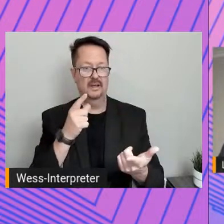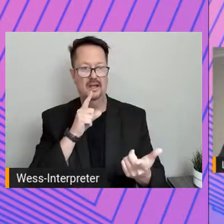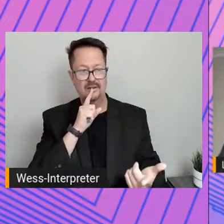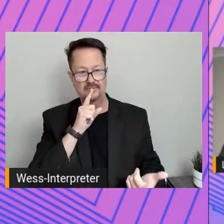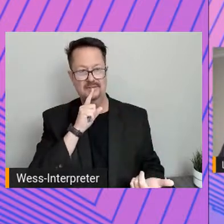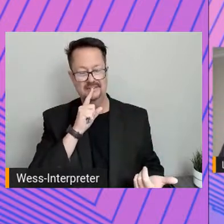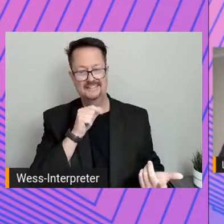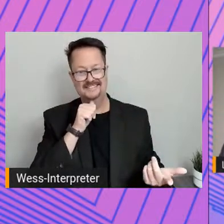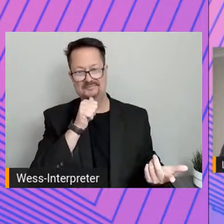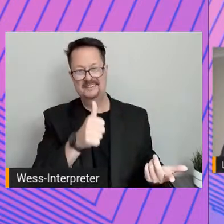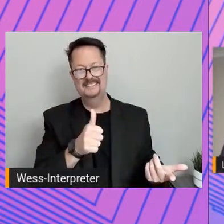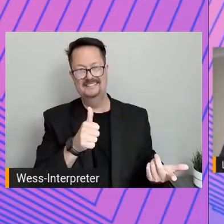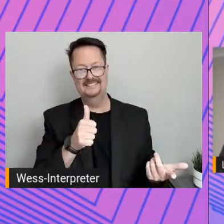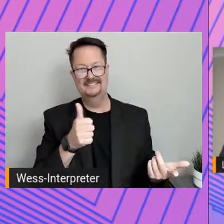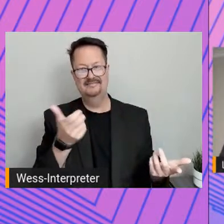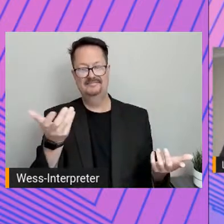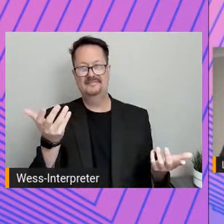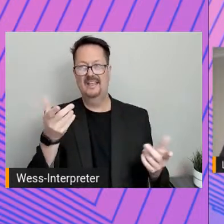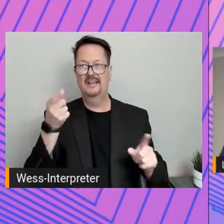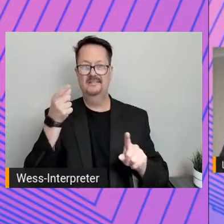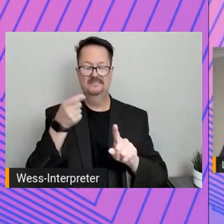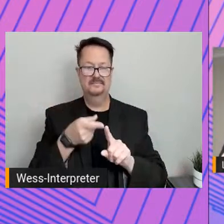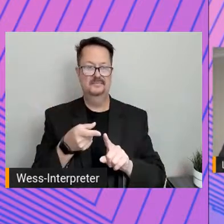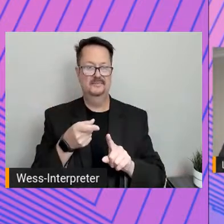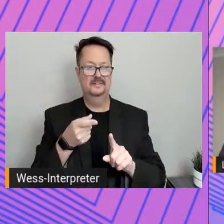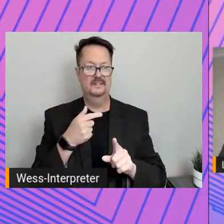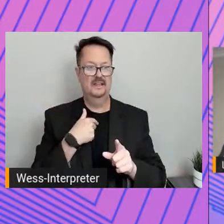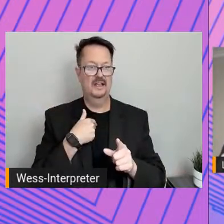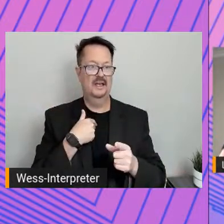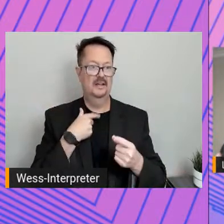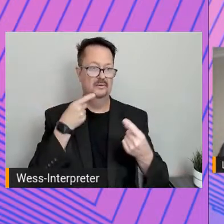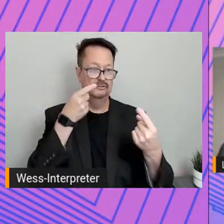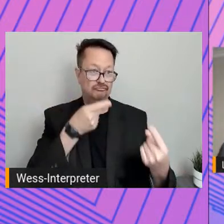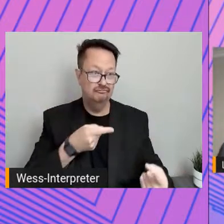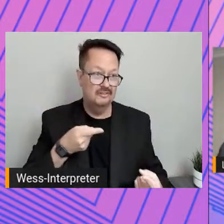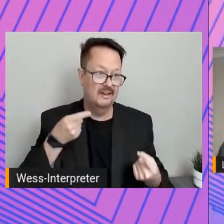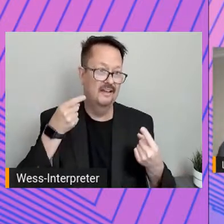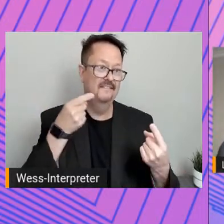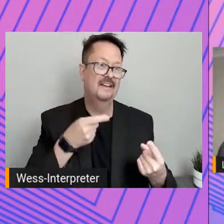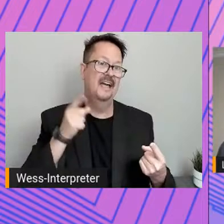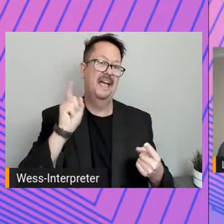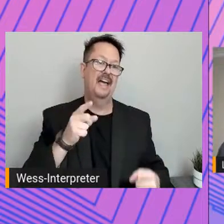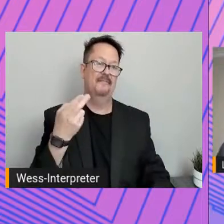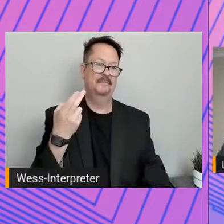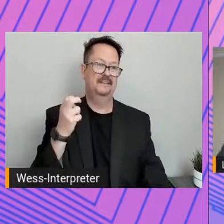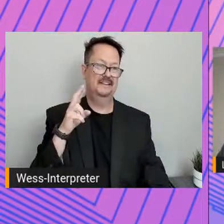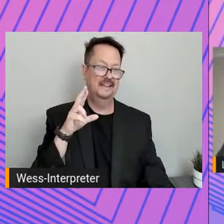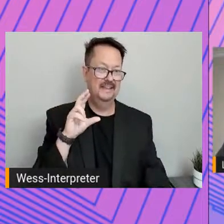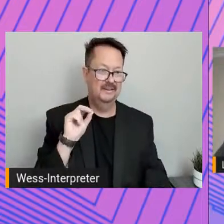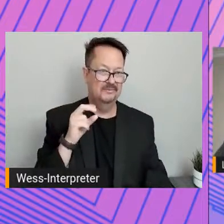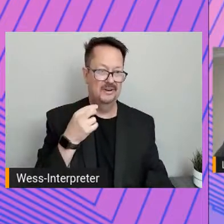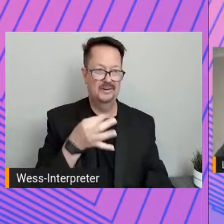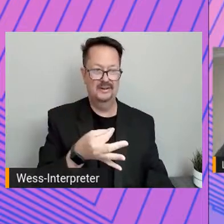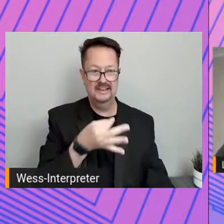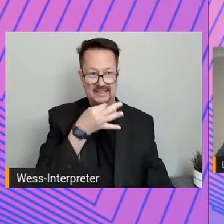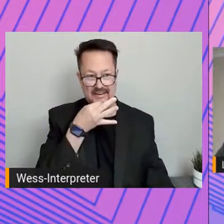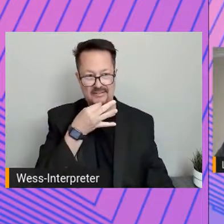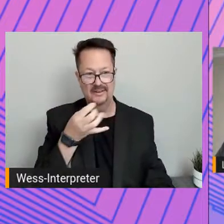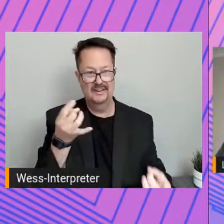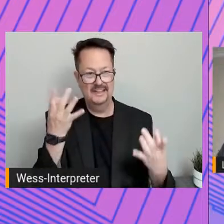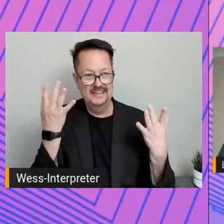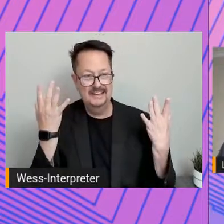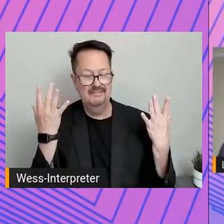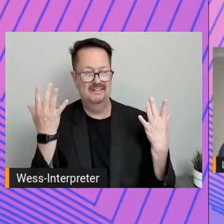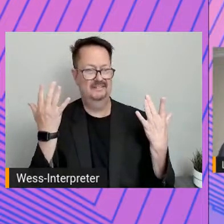wasn't actually at a point where I was striving and saying, I got to be a hero. I got to be a hero. You know, I thought it was awesome,